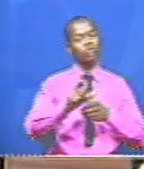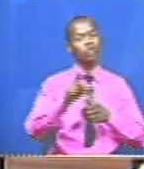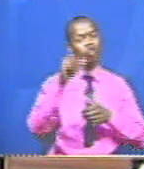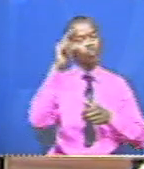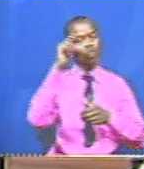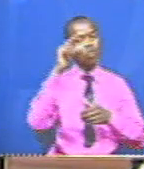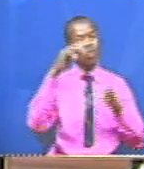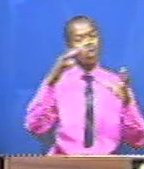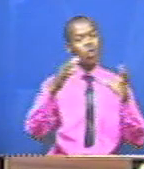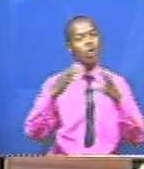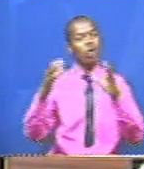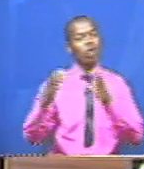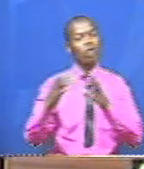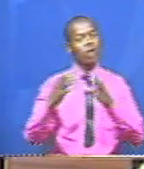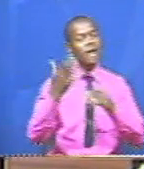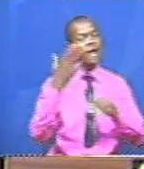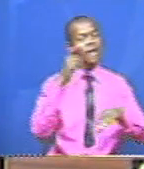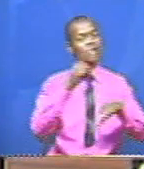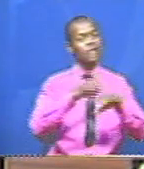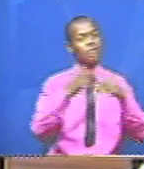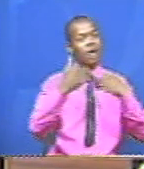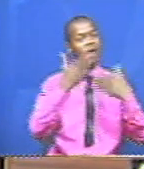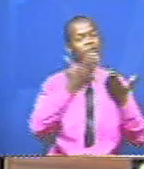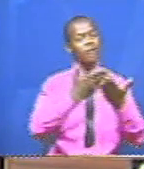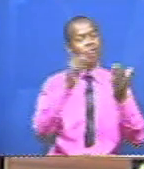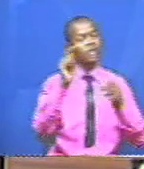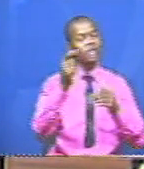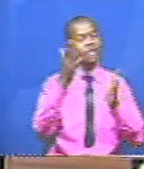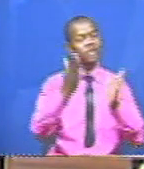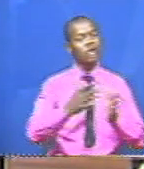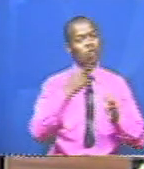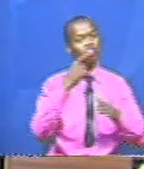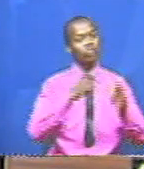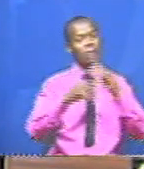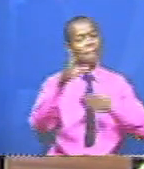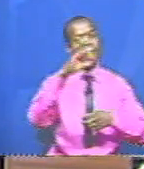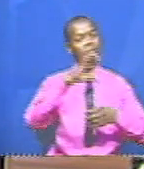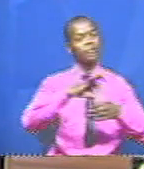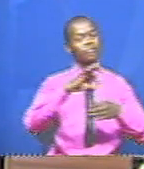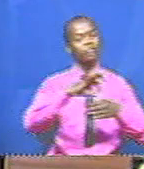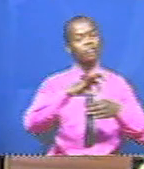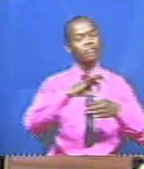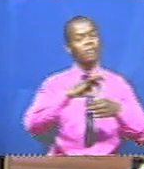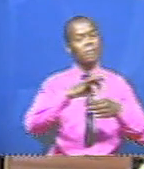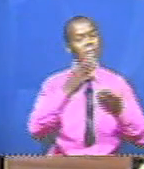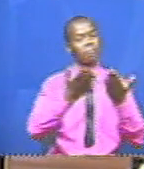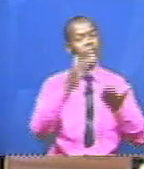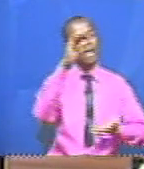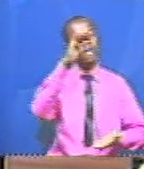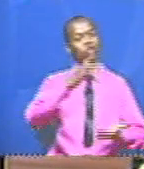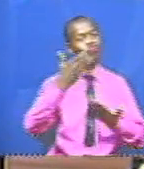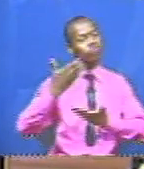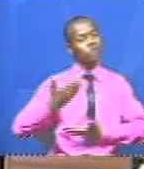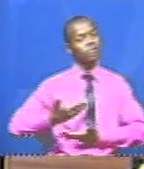checked, you were rooting for Kenyans to go to the ballot, especially on the Punguza Mzigo. Perhaps you can start with that. Just